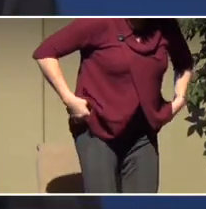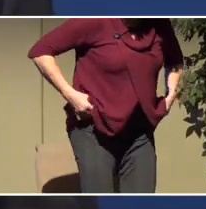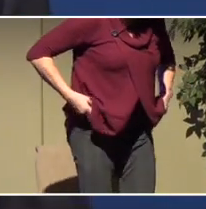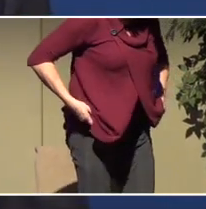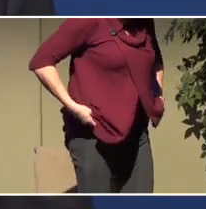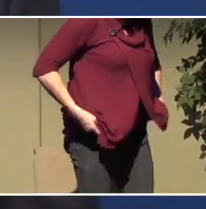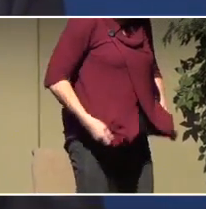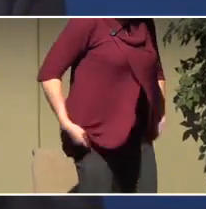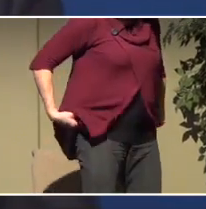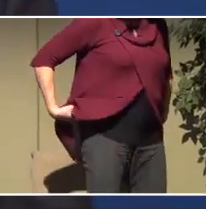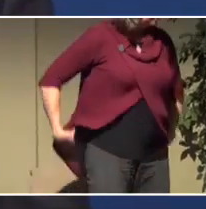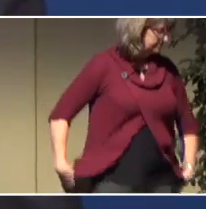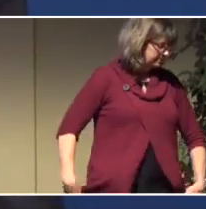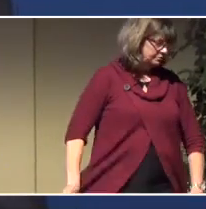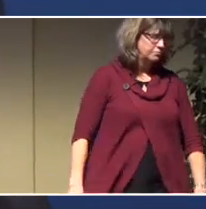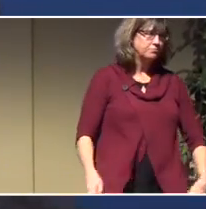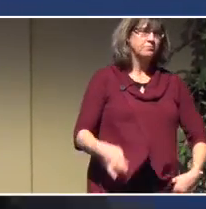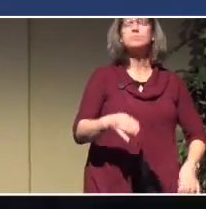Father God,